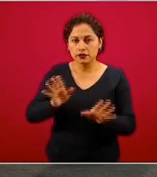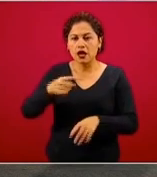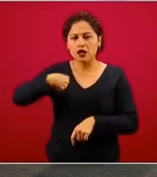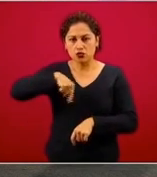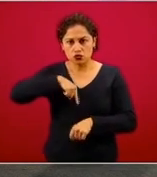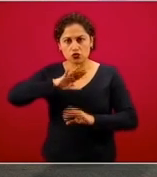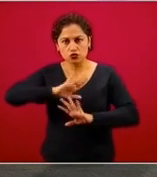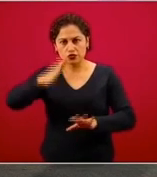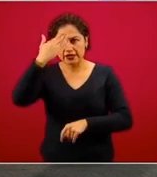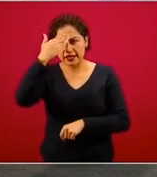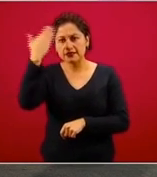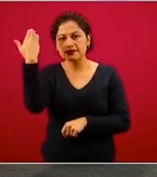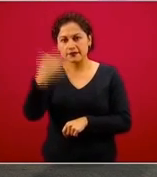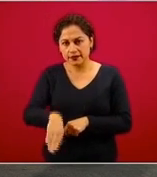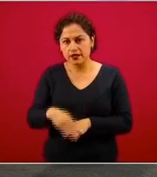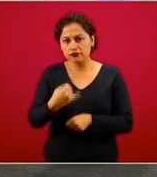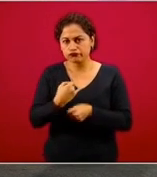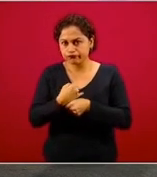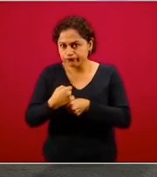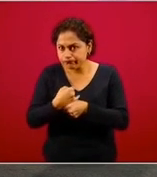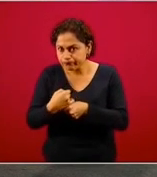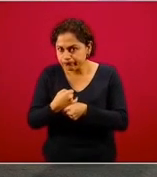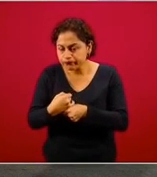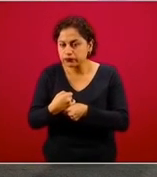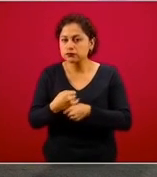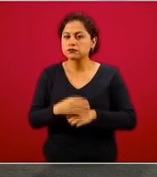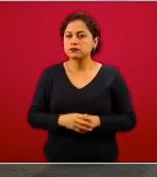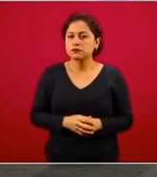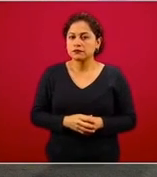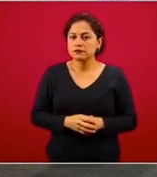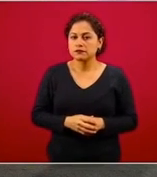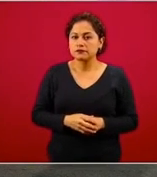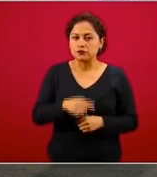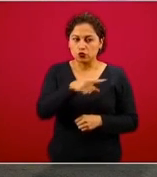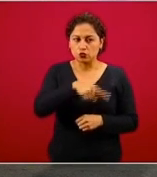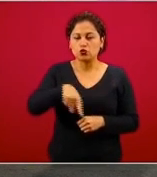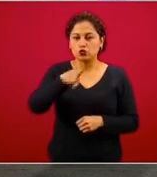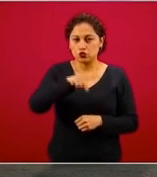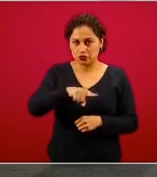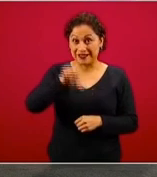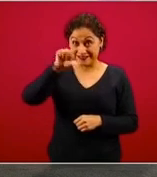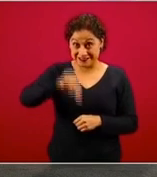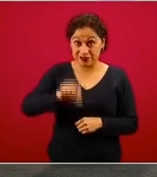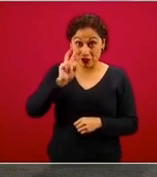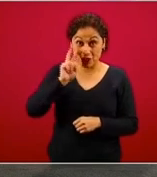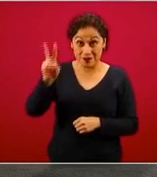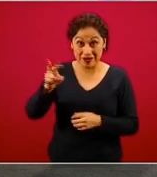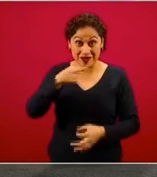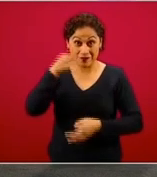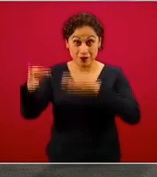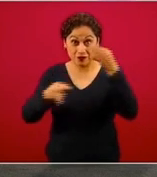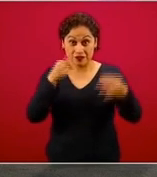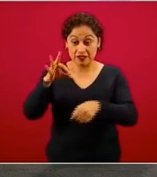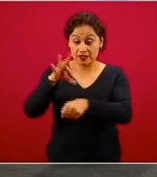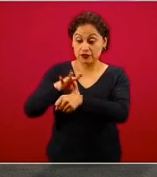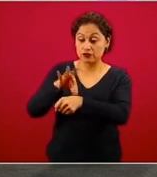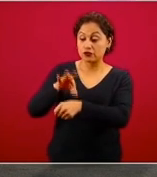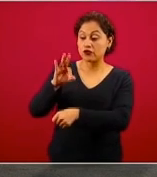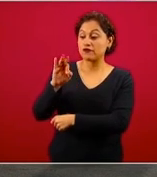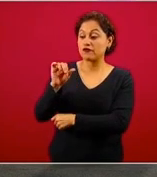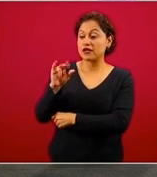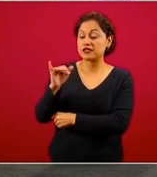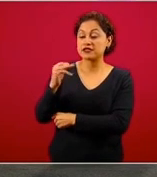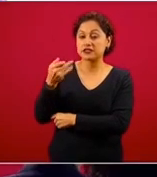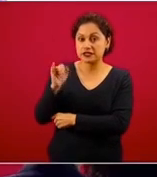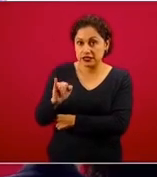más impulsado. Ustedes que ven rápidamente la noticia We also sobre have lo que el another doctor Fauci resource, del which is the NIH, one de that los I'm